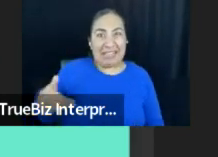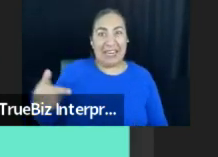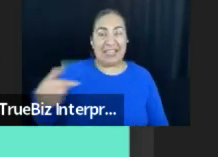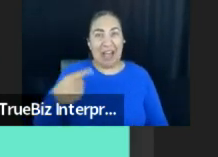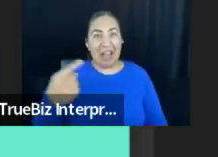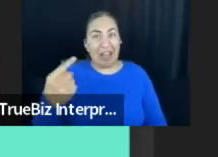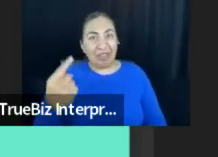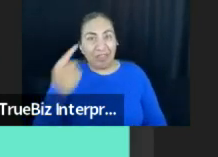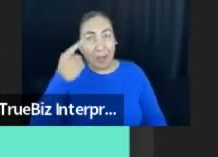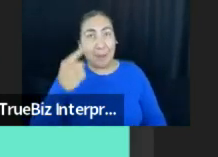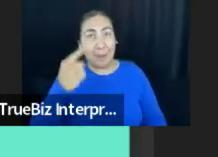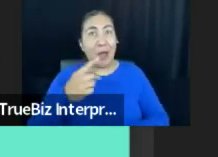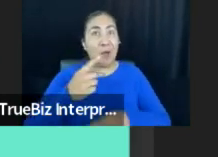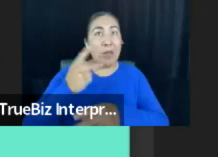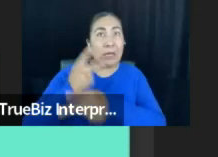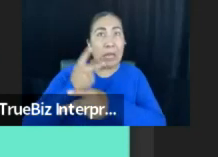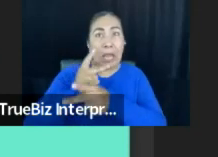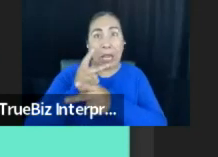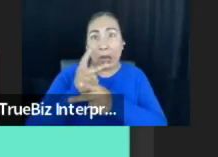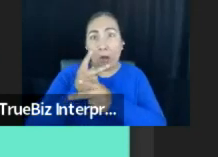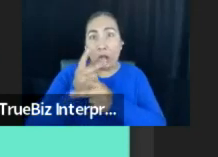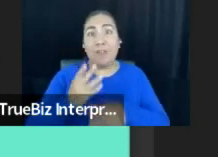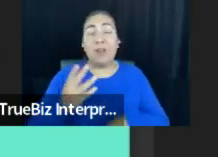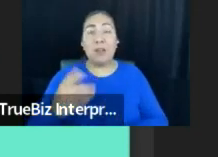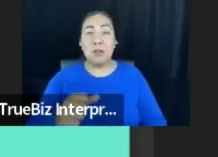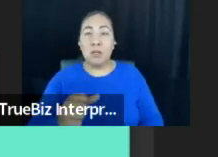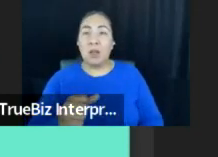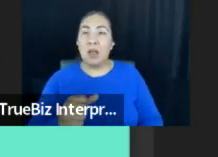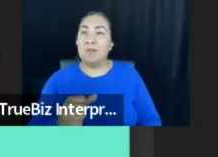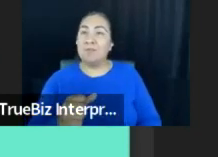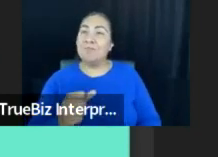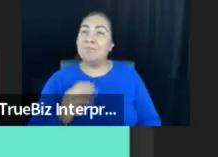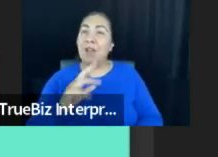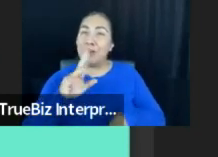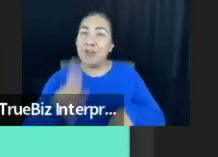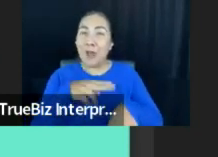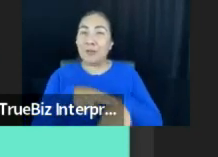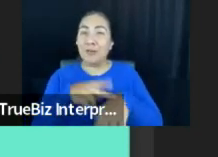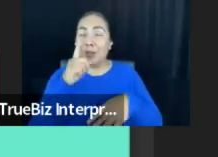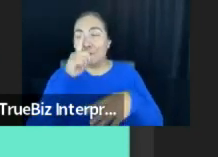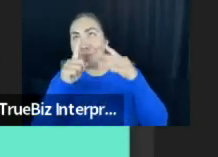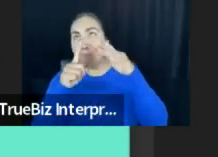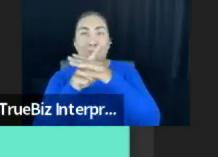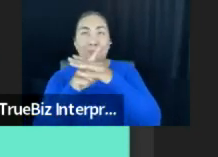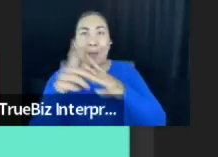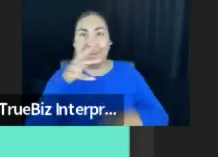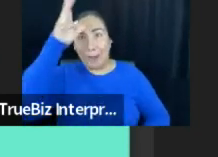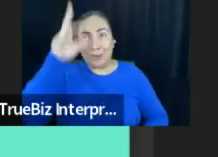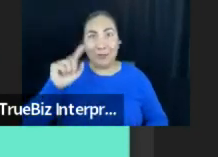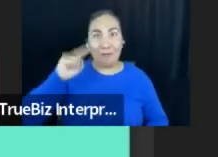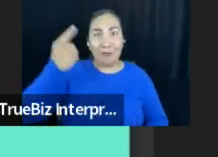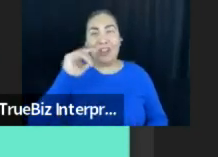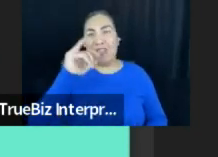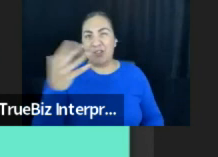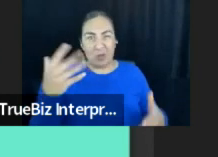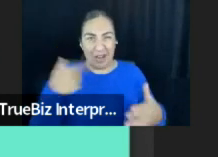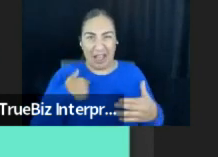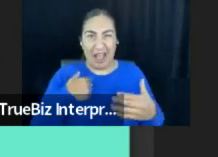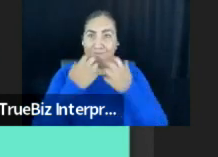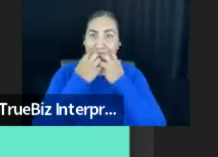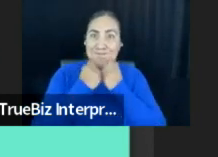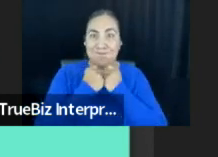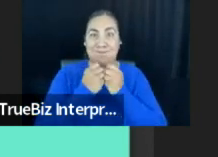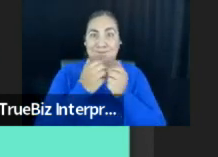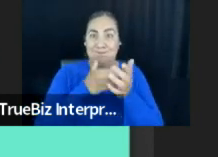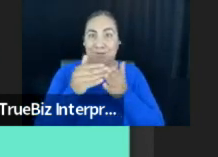is to naturally think about parents first, because that's what I hear about so frequently. And what we are also trying to do is